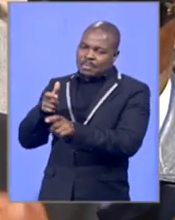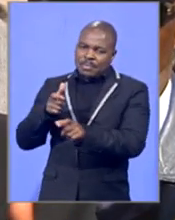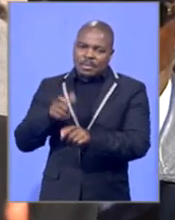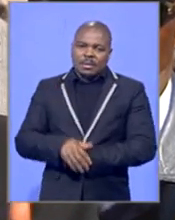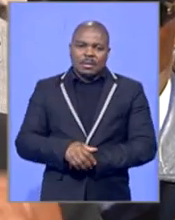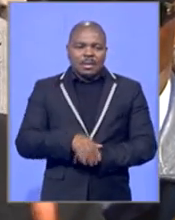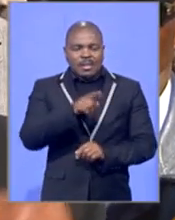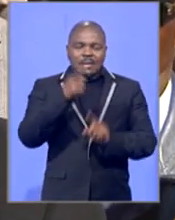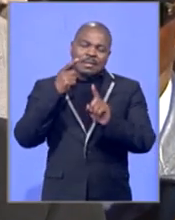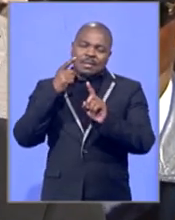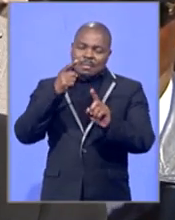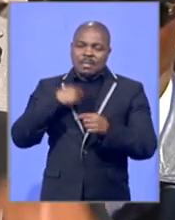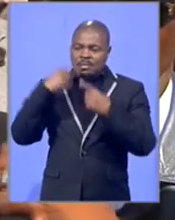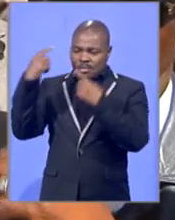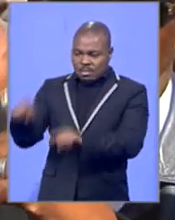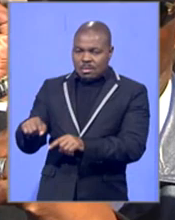they intended to come here